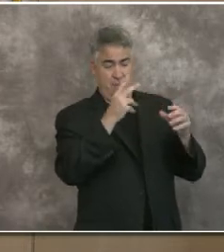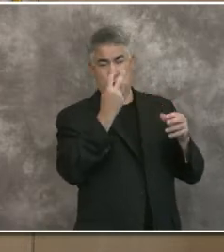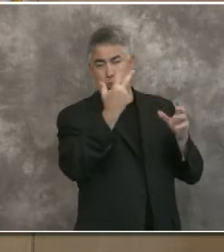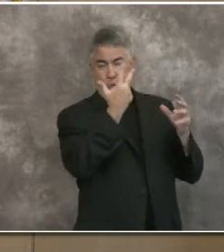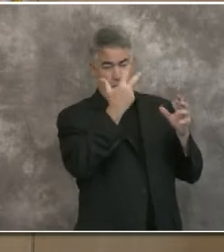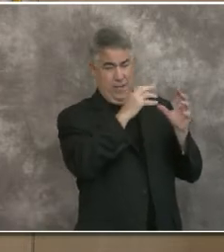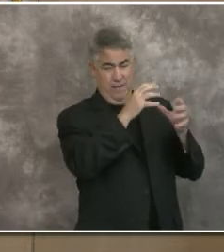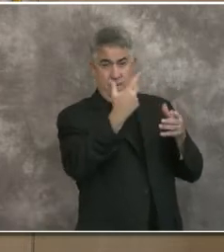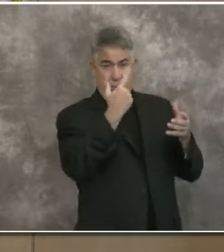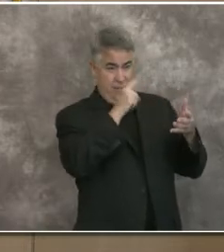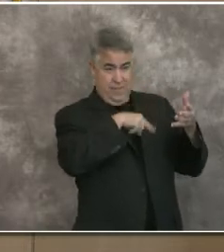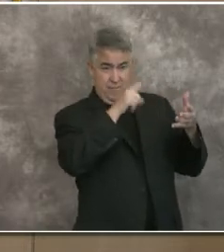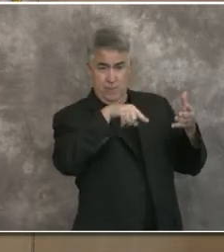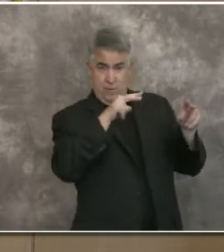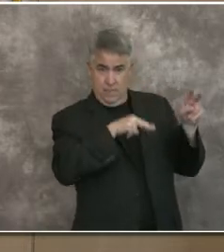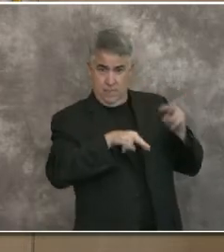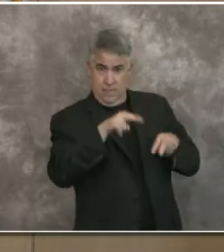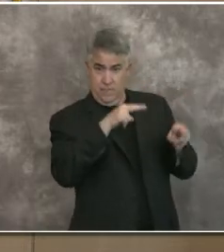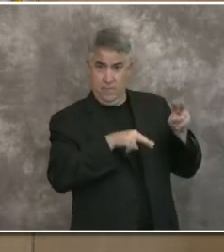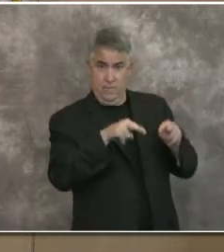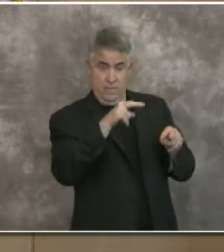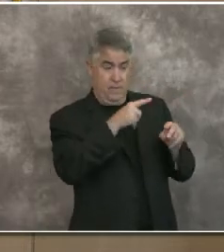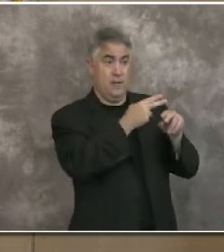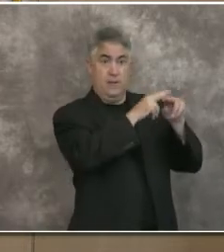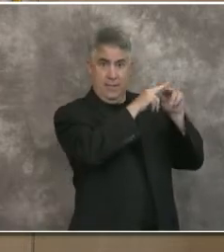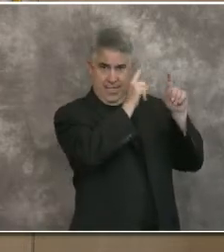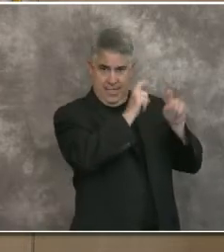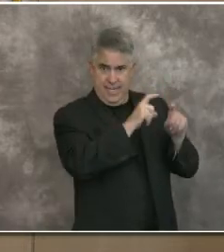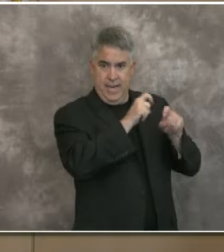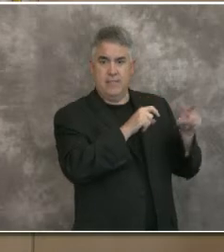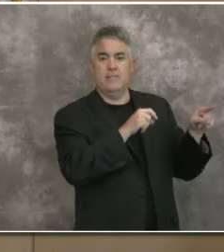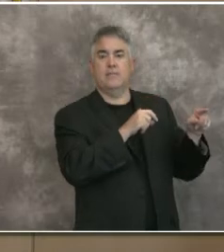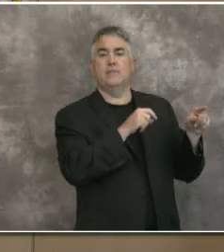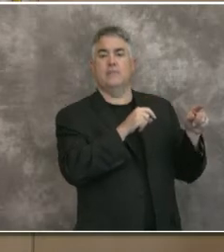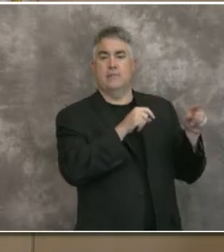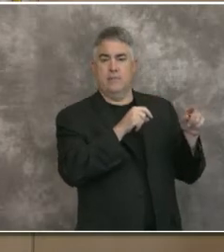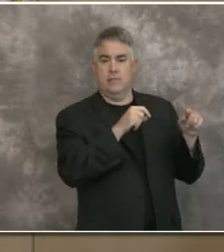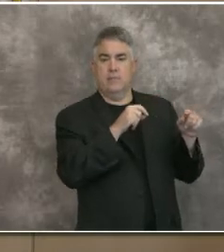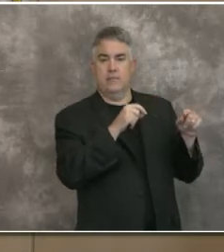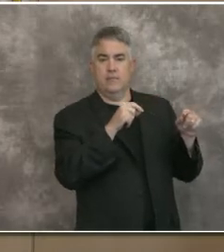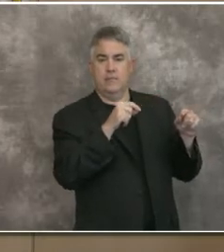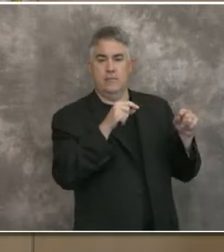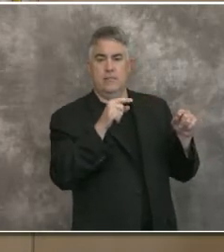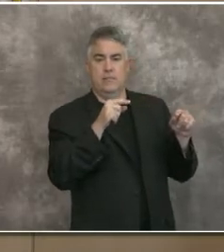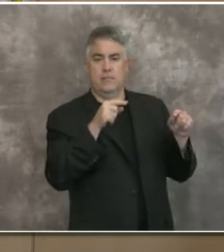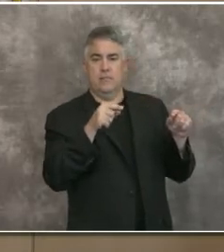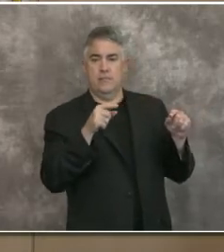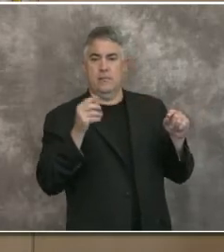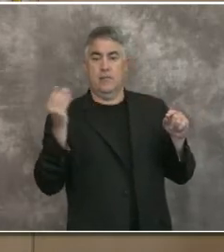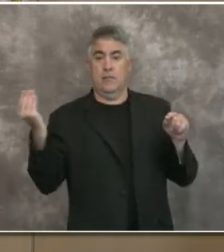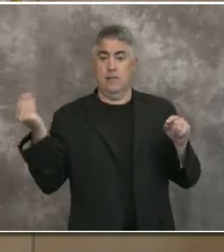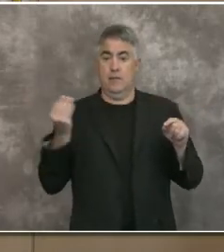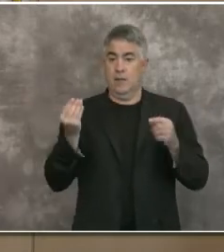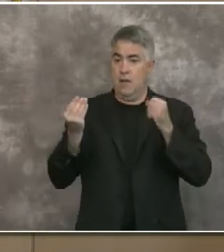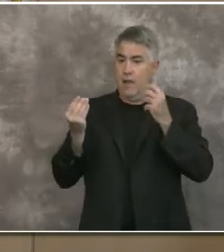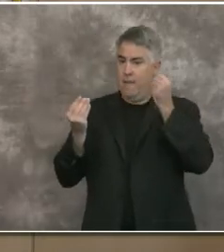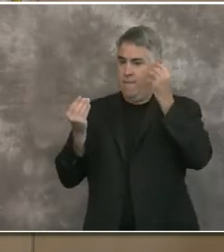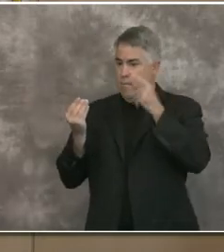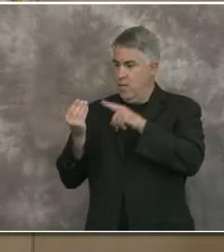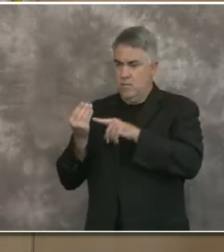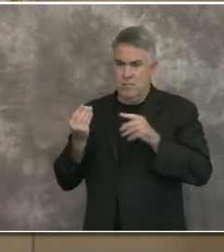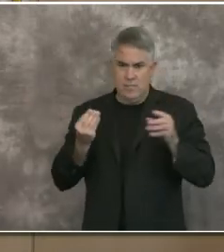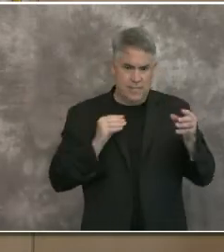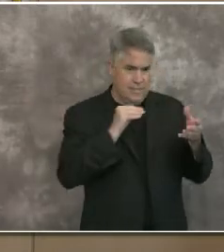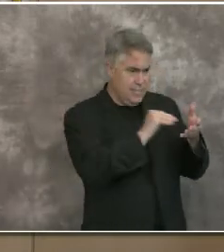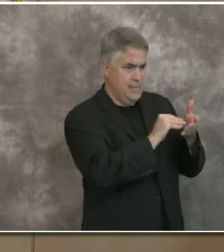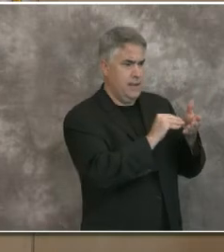with those cases not being reported when they should have been. So to date, all